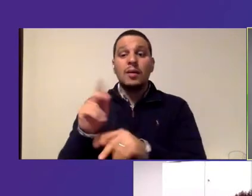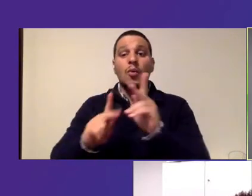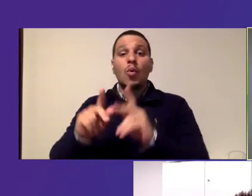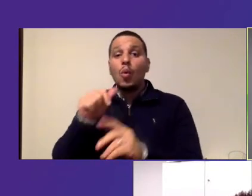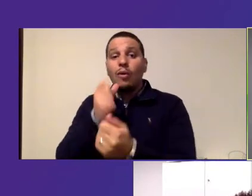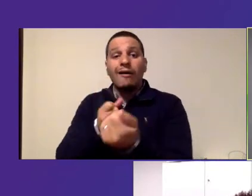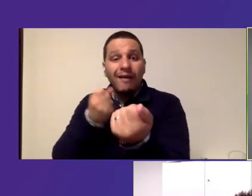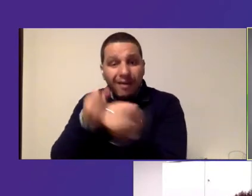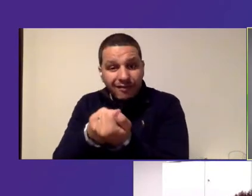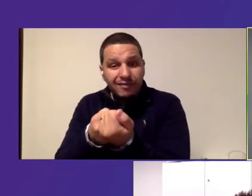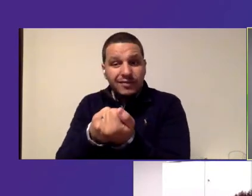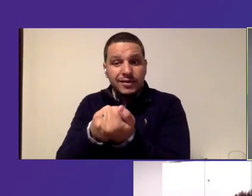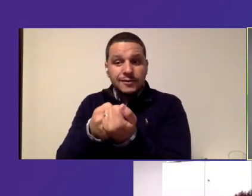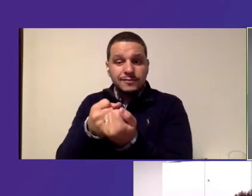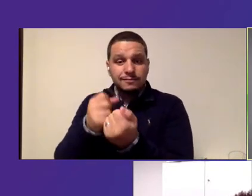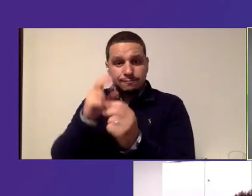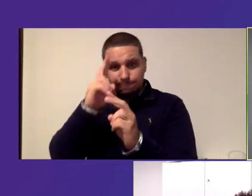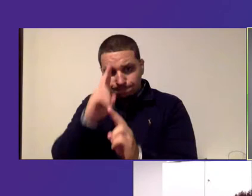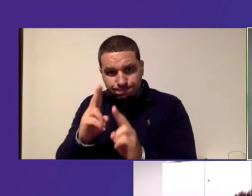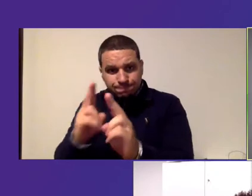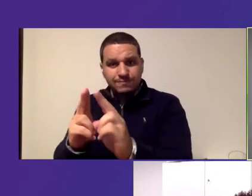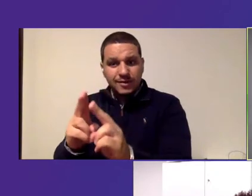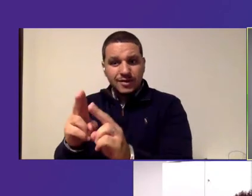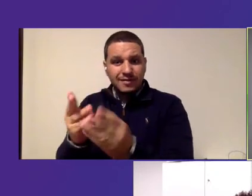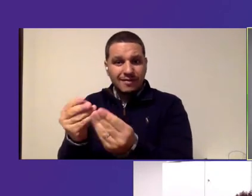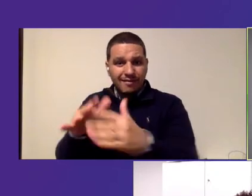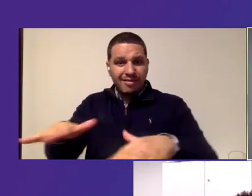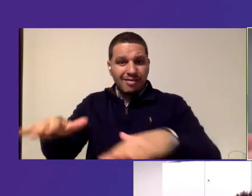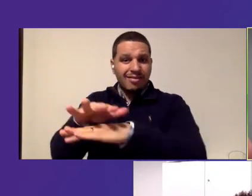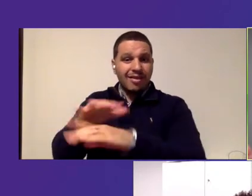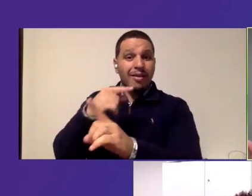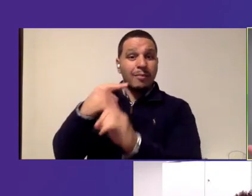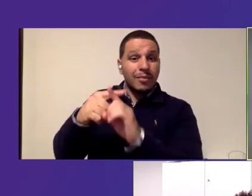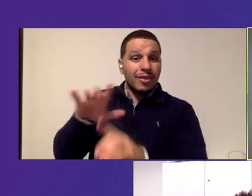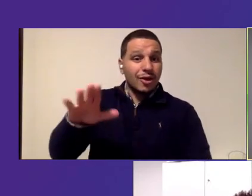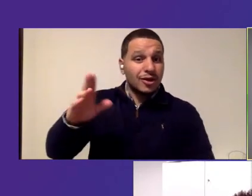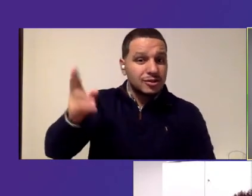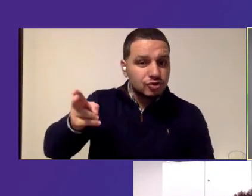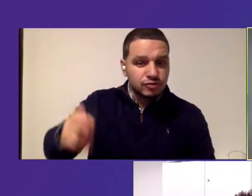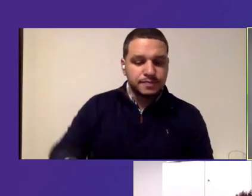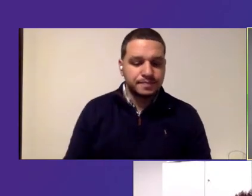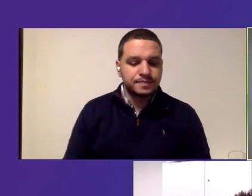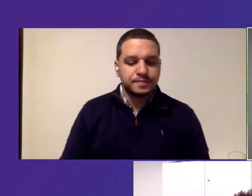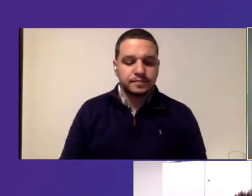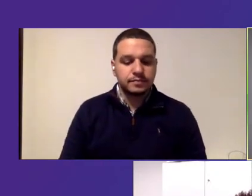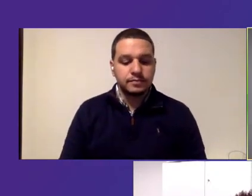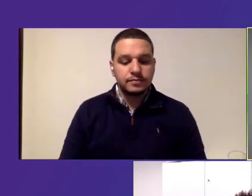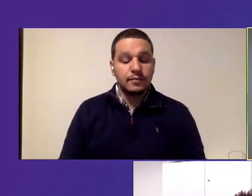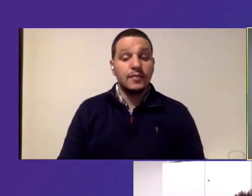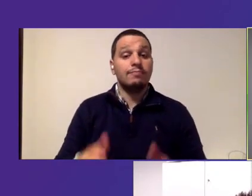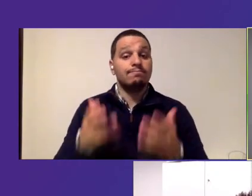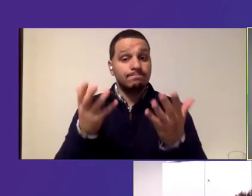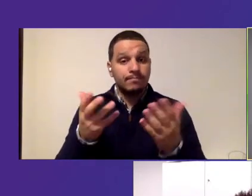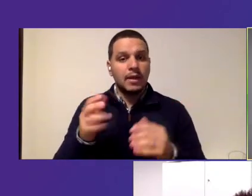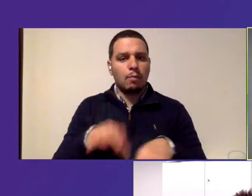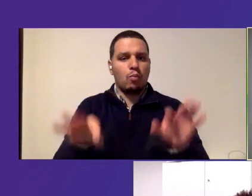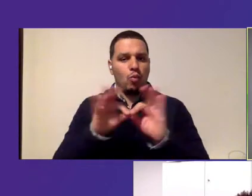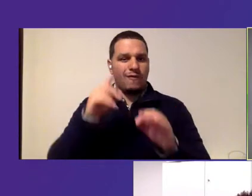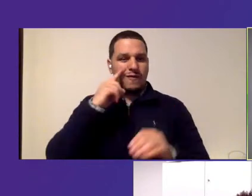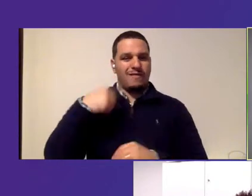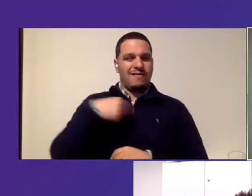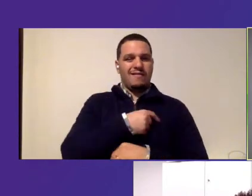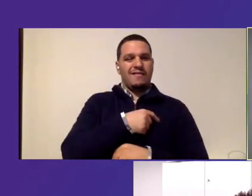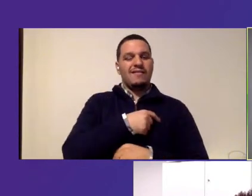and supporting the honoring of these lands and their histories. And therefore, it's been important to us to ensure